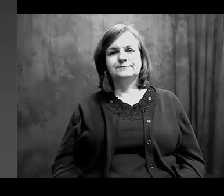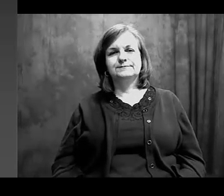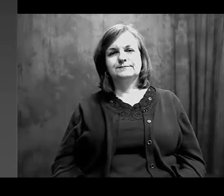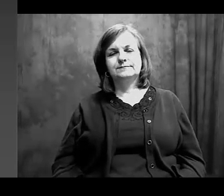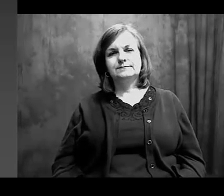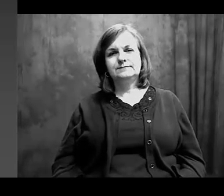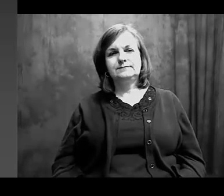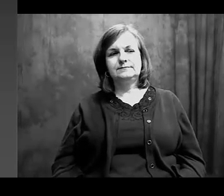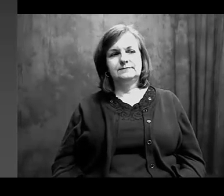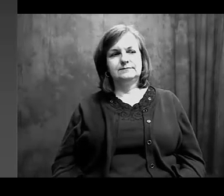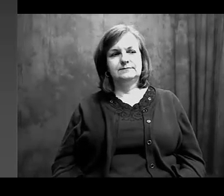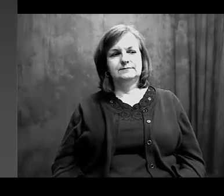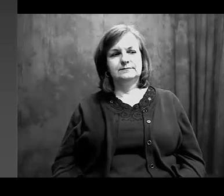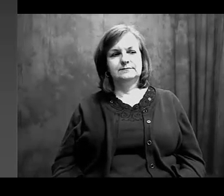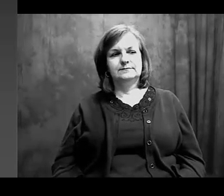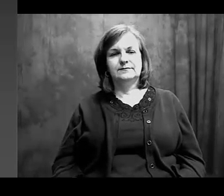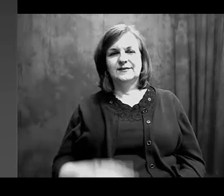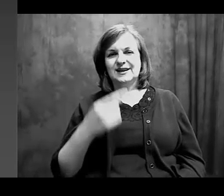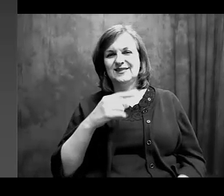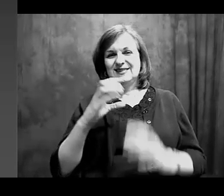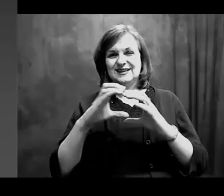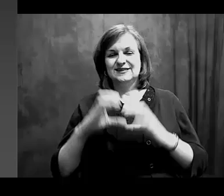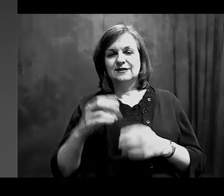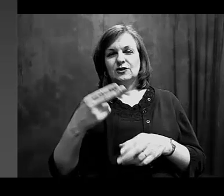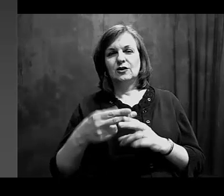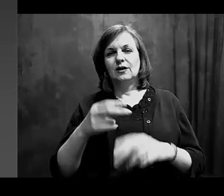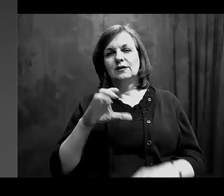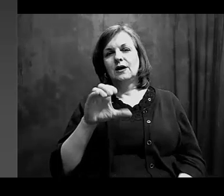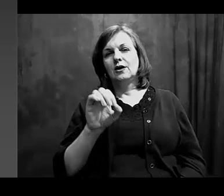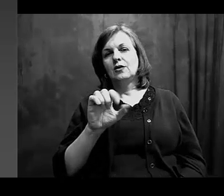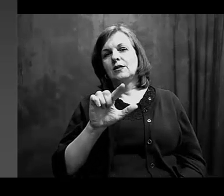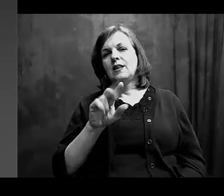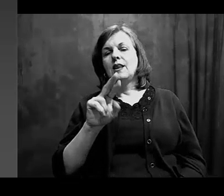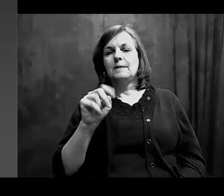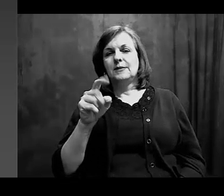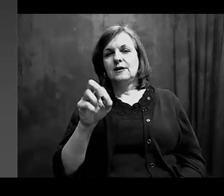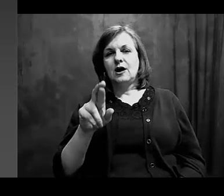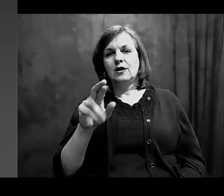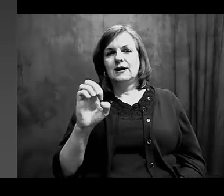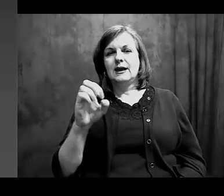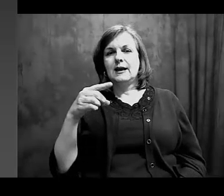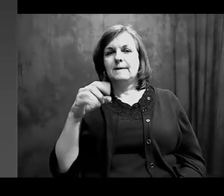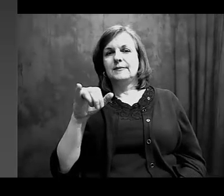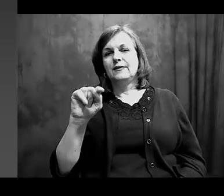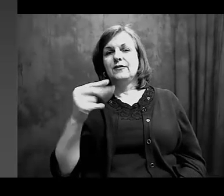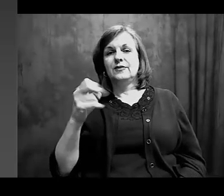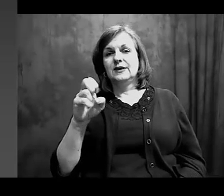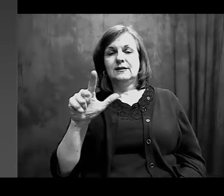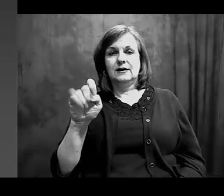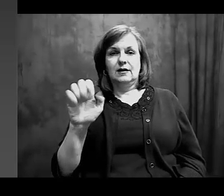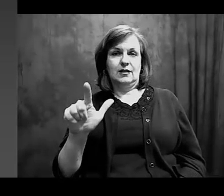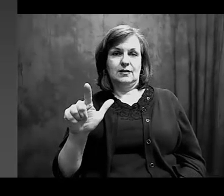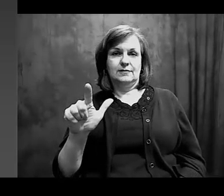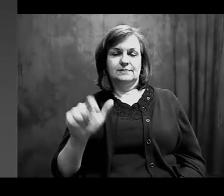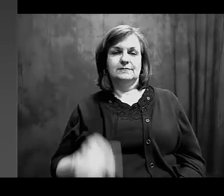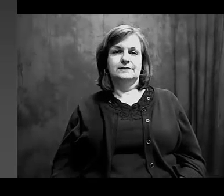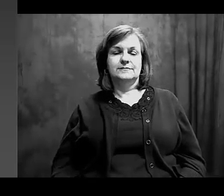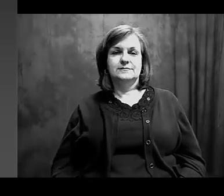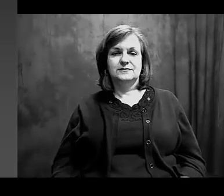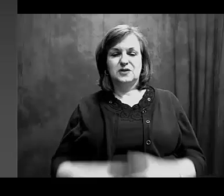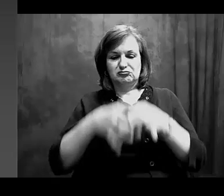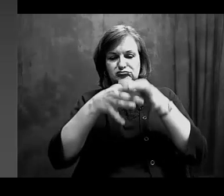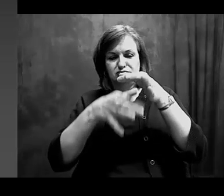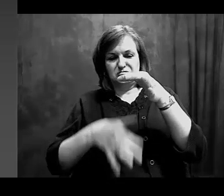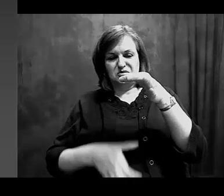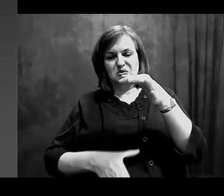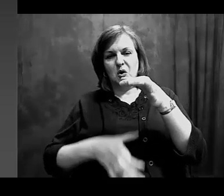is going to be our internal lining. This is critical. So this lining is going to be full